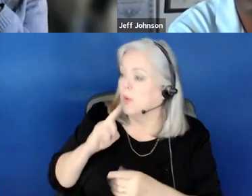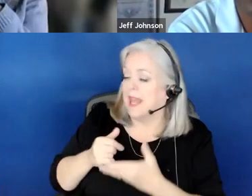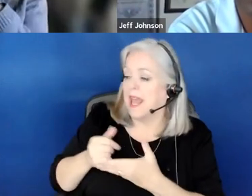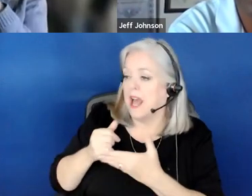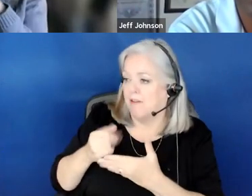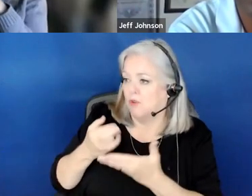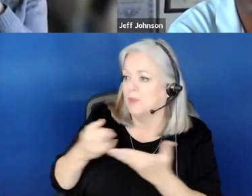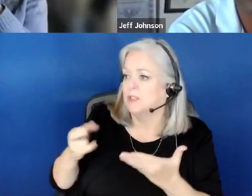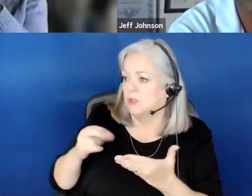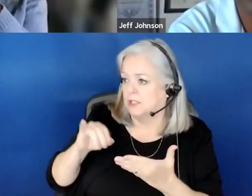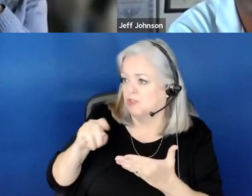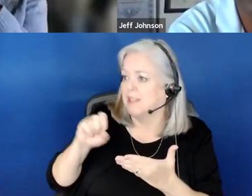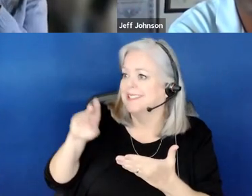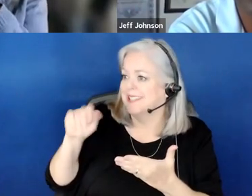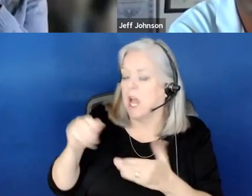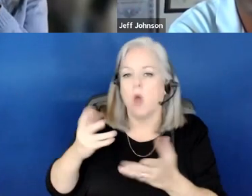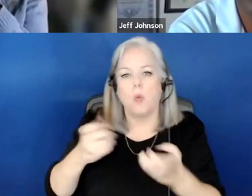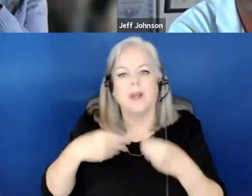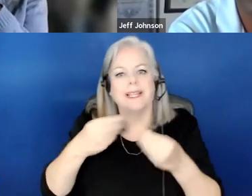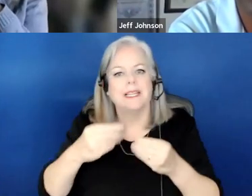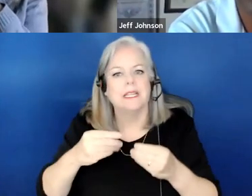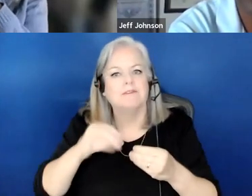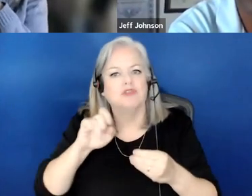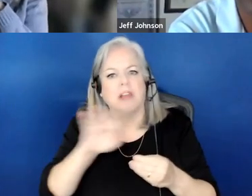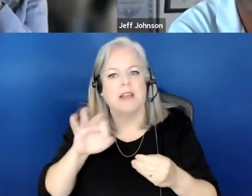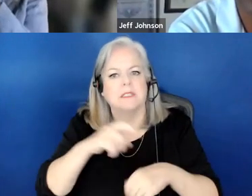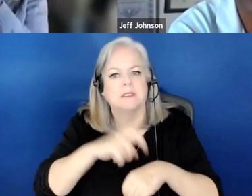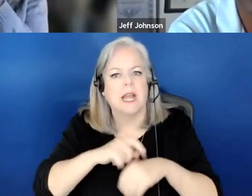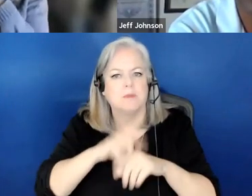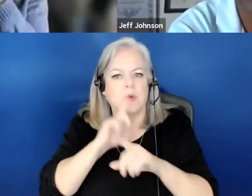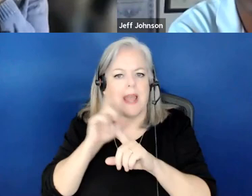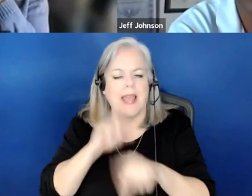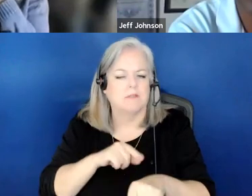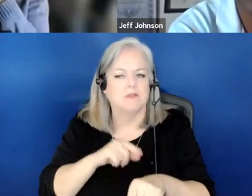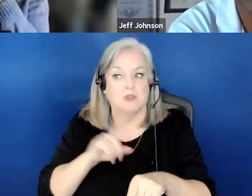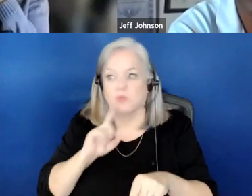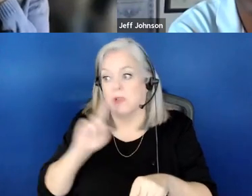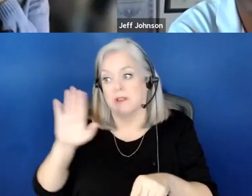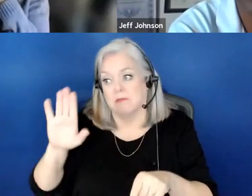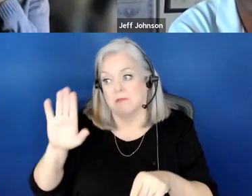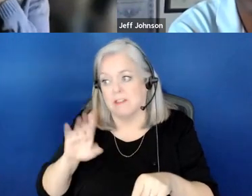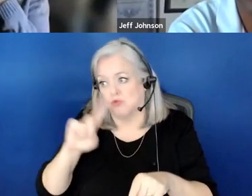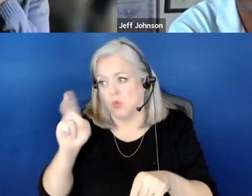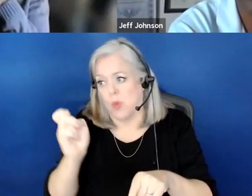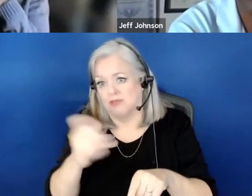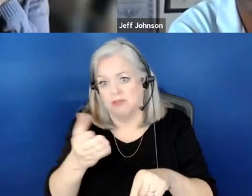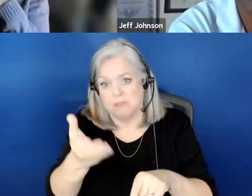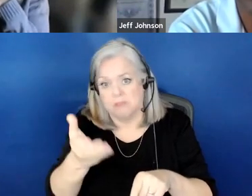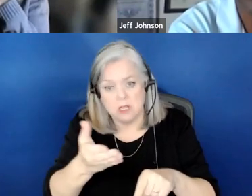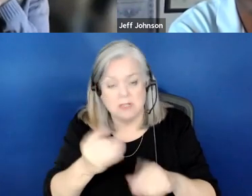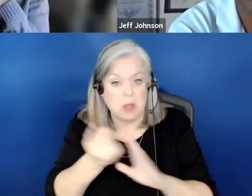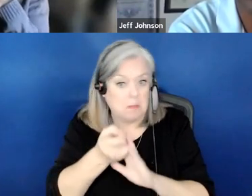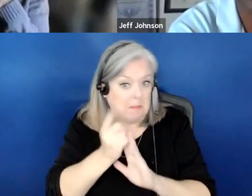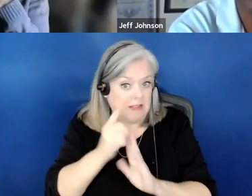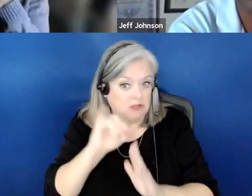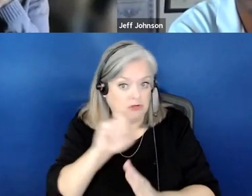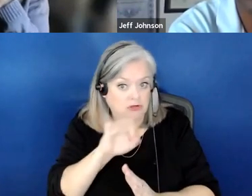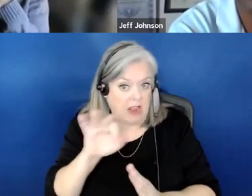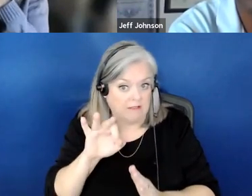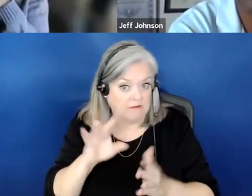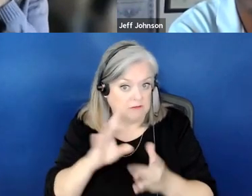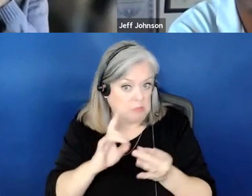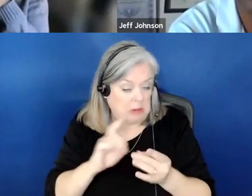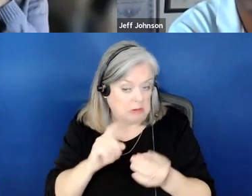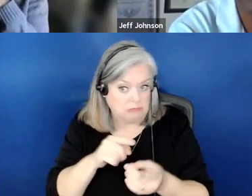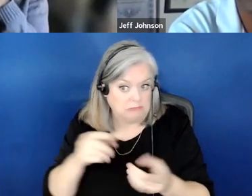I want to give Jeff some time to answer your really fantastic question so maybe take about a minute Jeff and address some